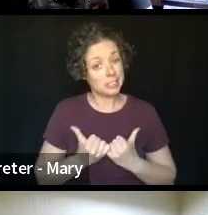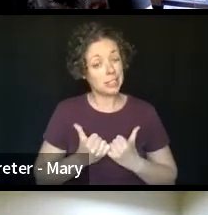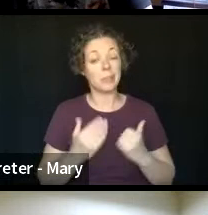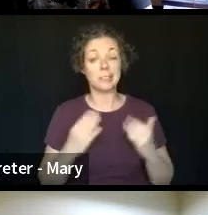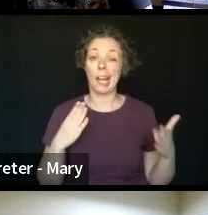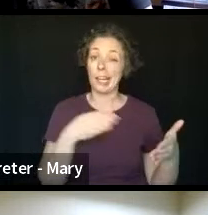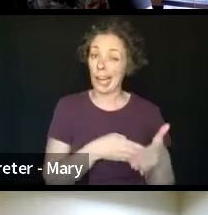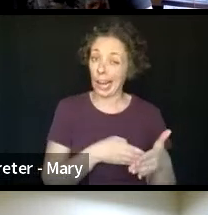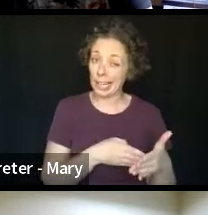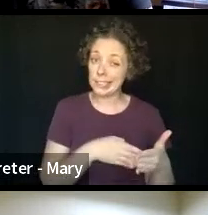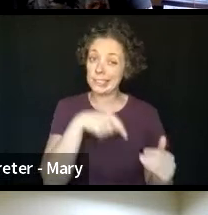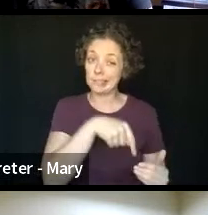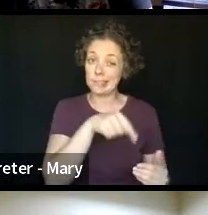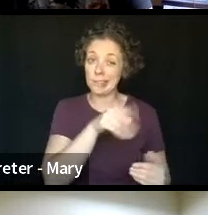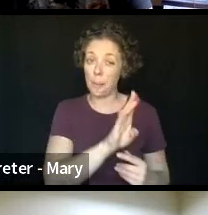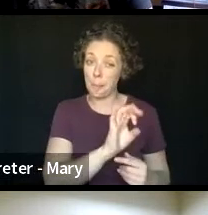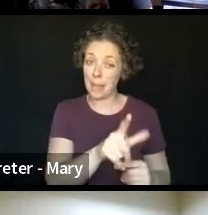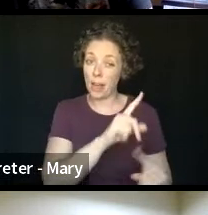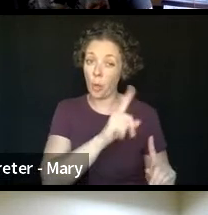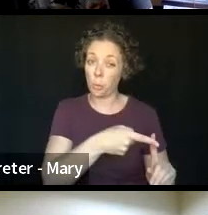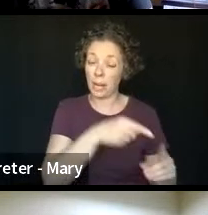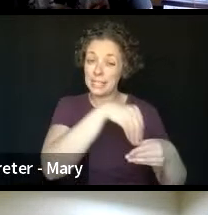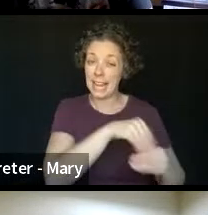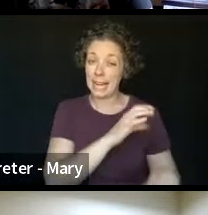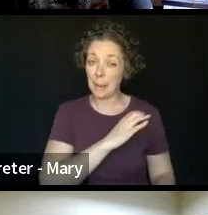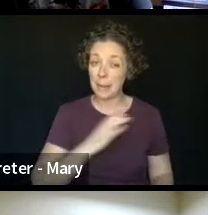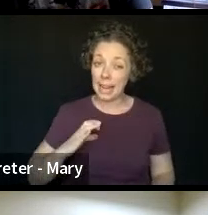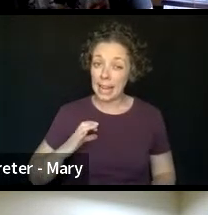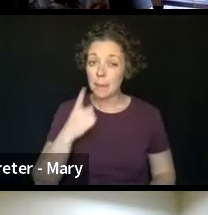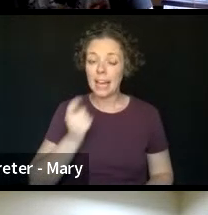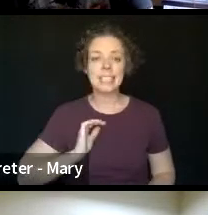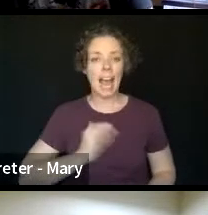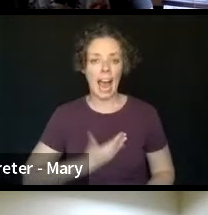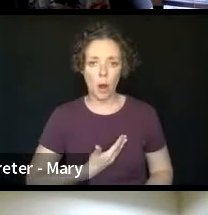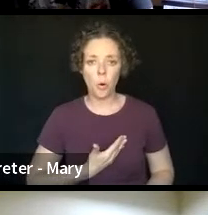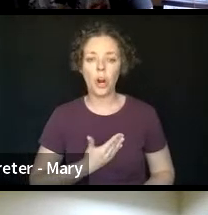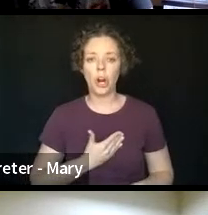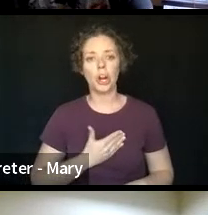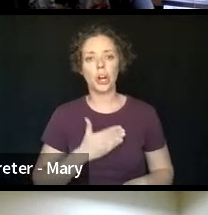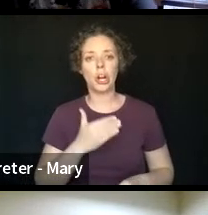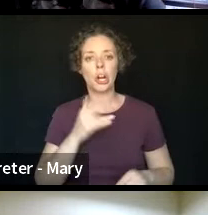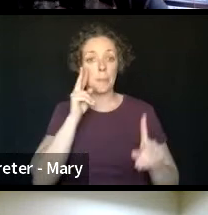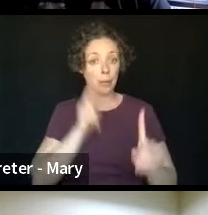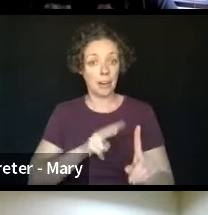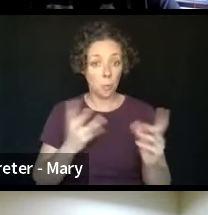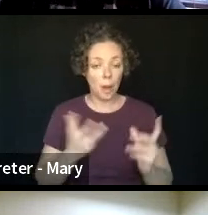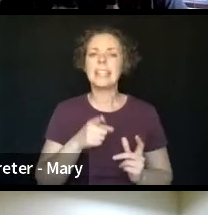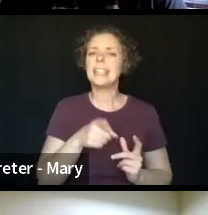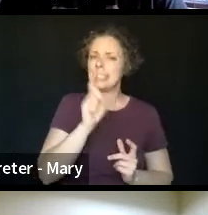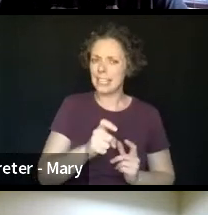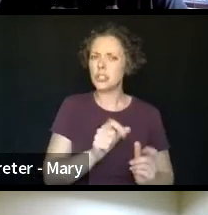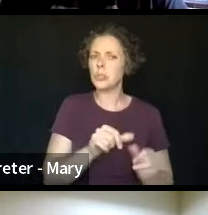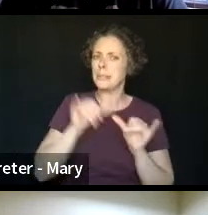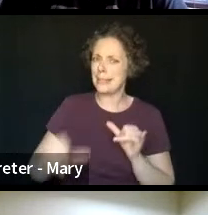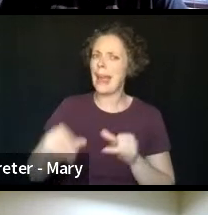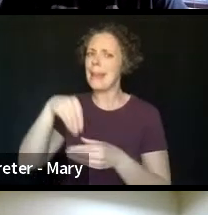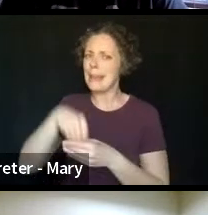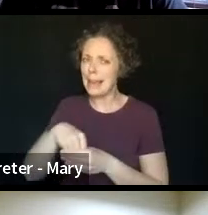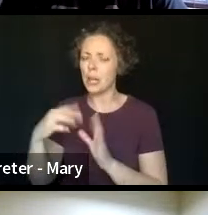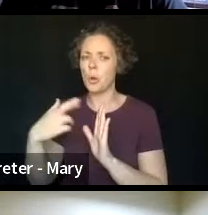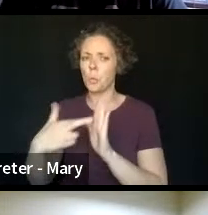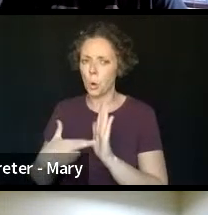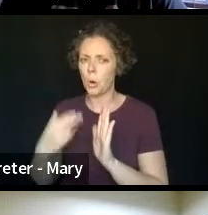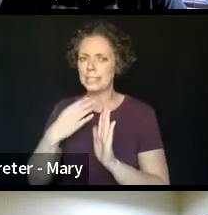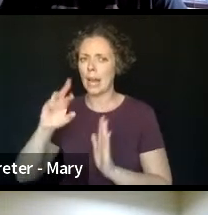committee because our stance was that this should remain in rules and regs because it makes it easier for us